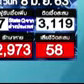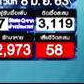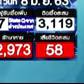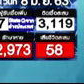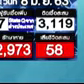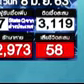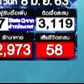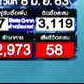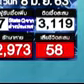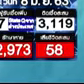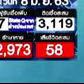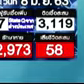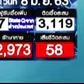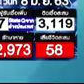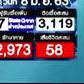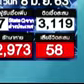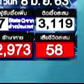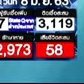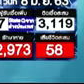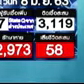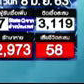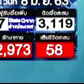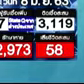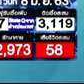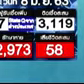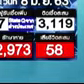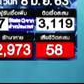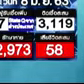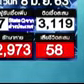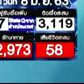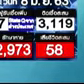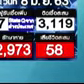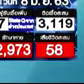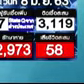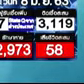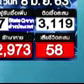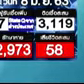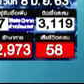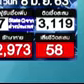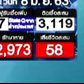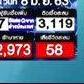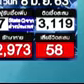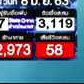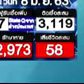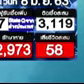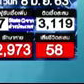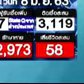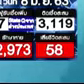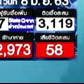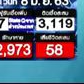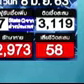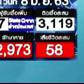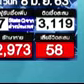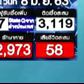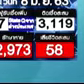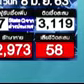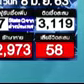state quarantines. So for foreign nationals returning for this scheme, under this scheme, the 7 alternative